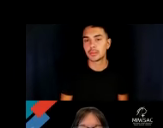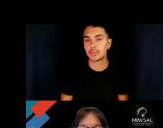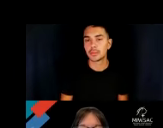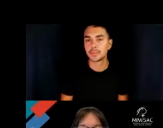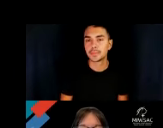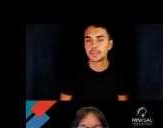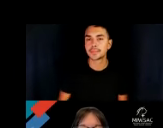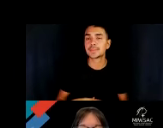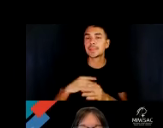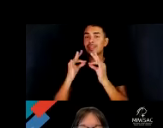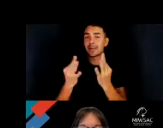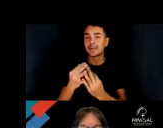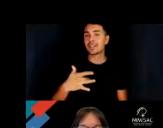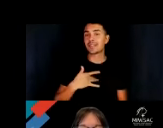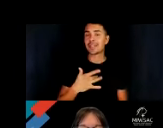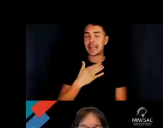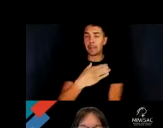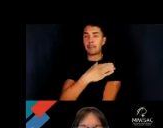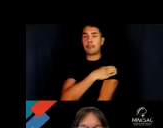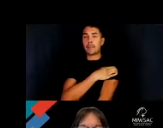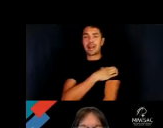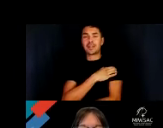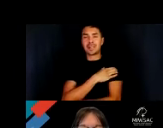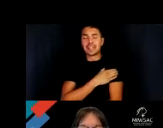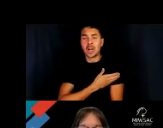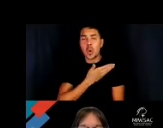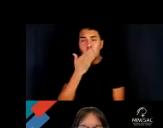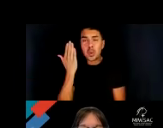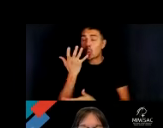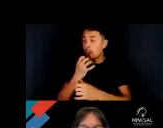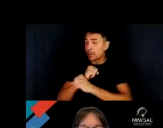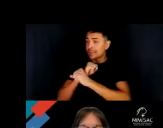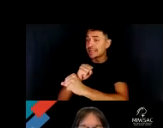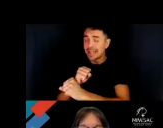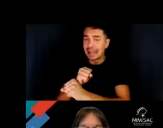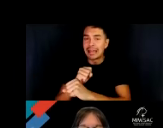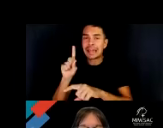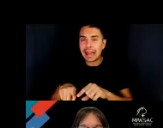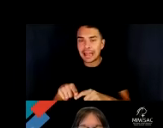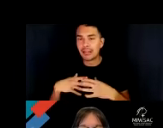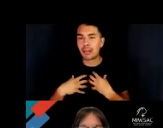Family feeling worried and powerless, trying to protect your loved one. Thank you.